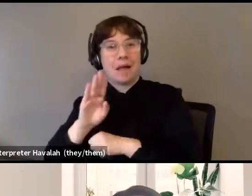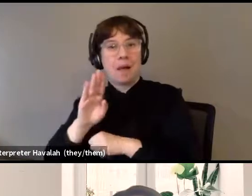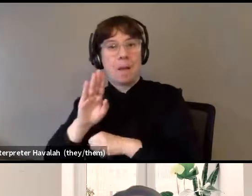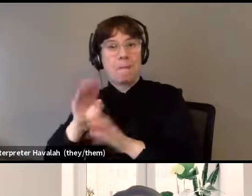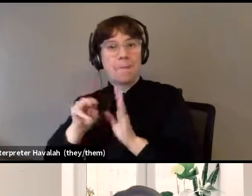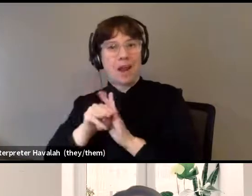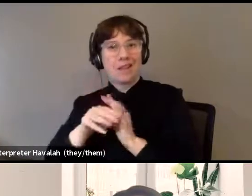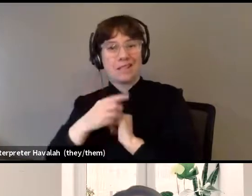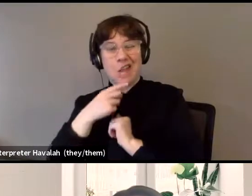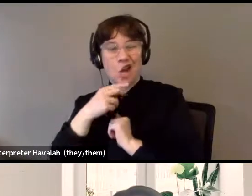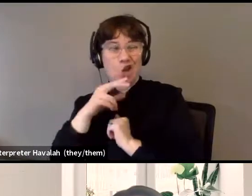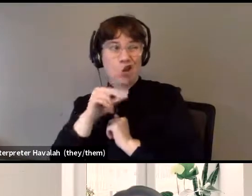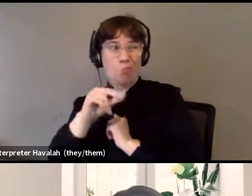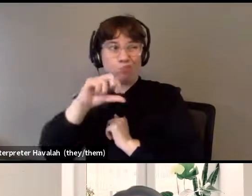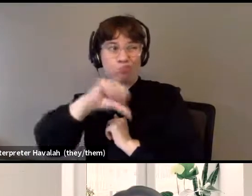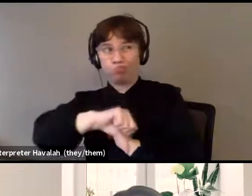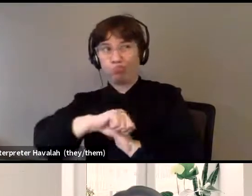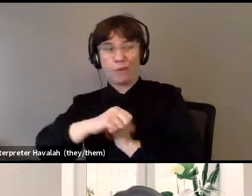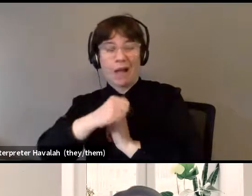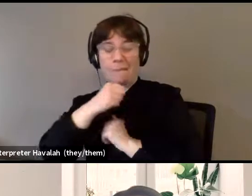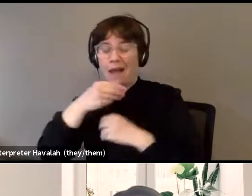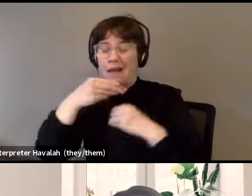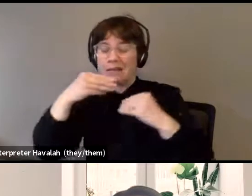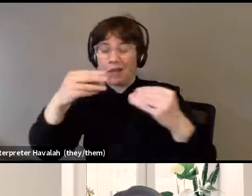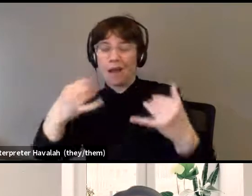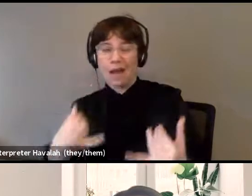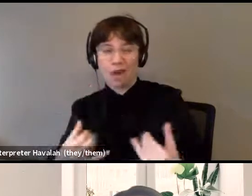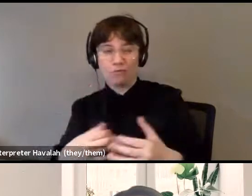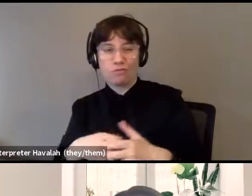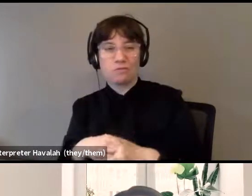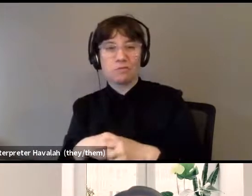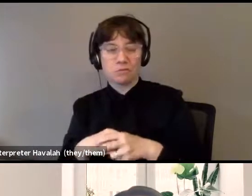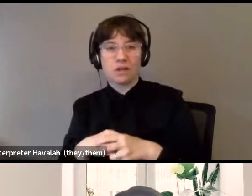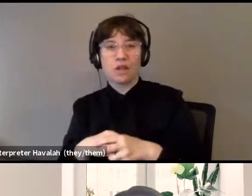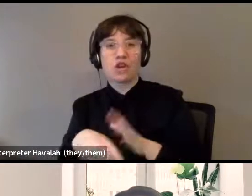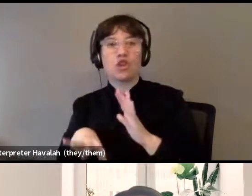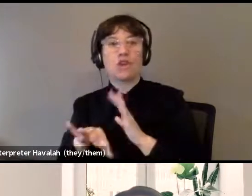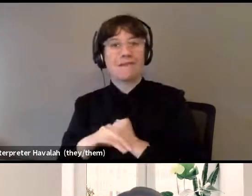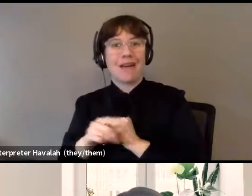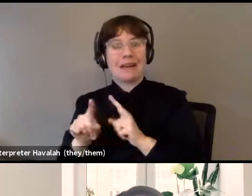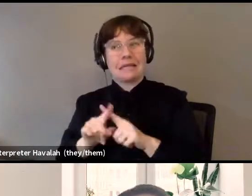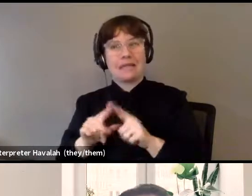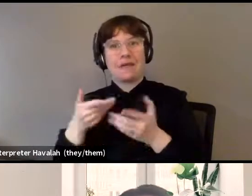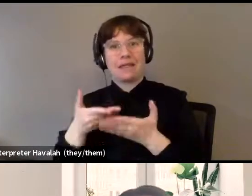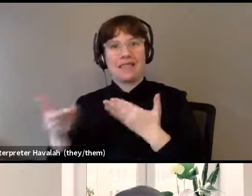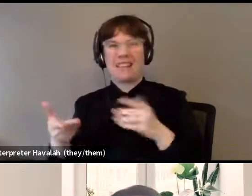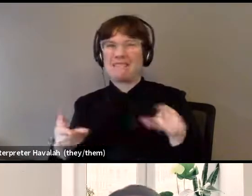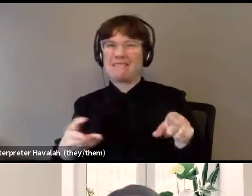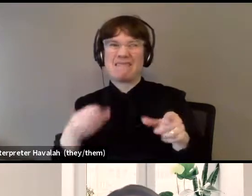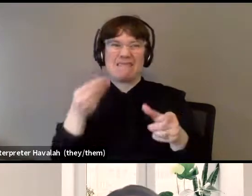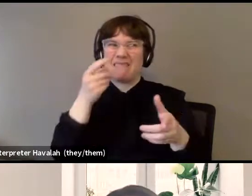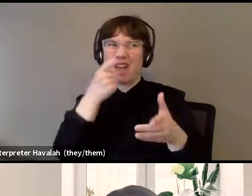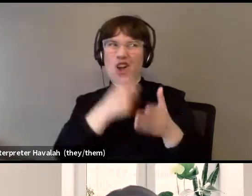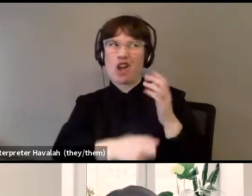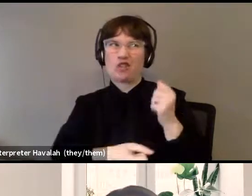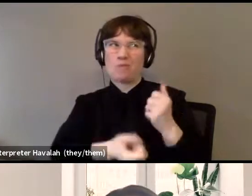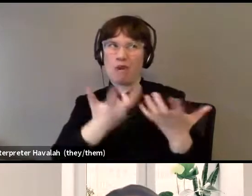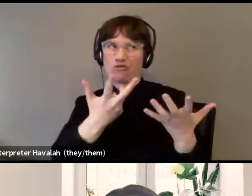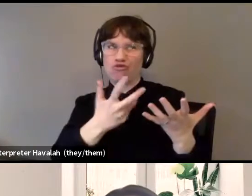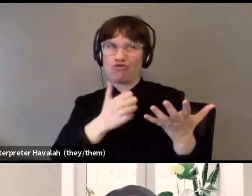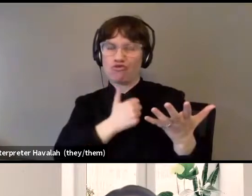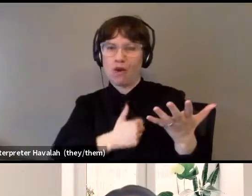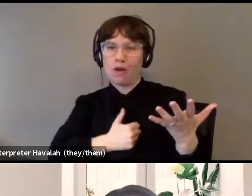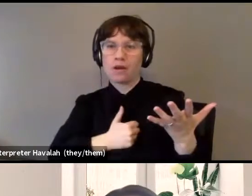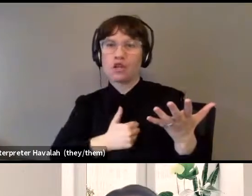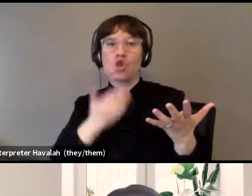no, I'm just not going to carry that right now. People can buy something else. It's too expensive. And so kind of